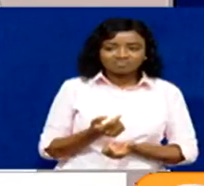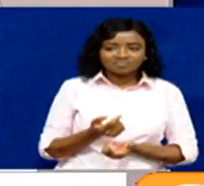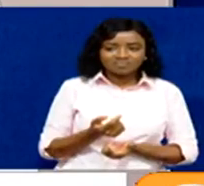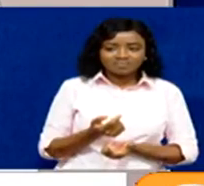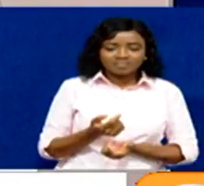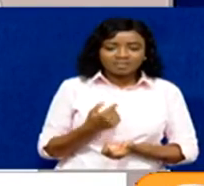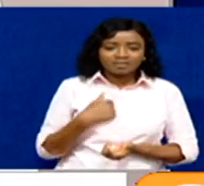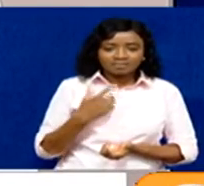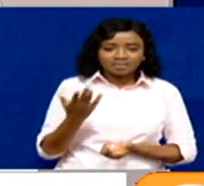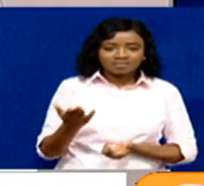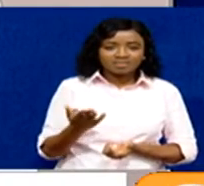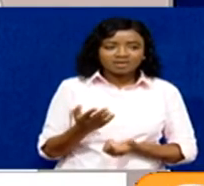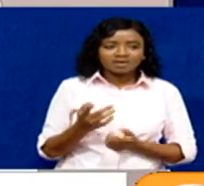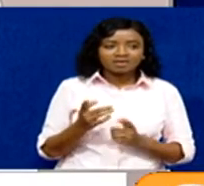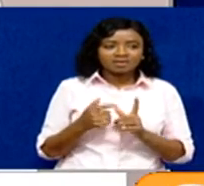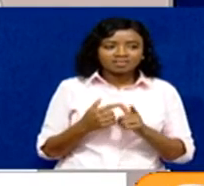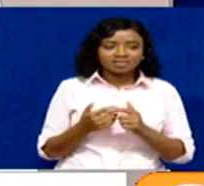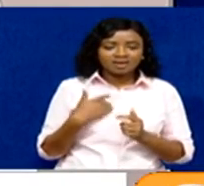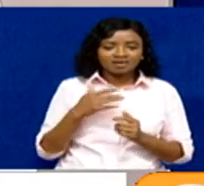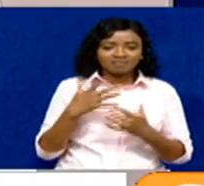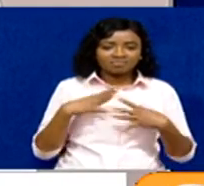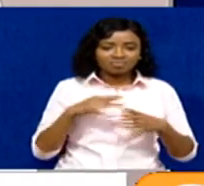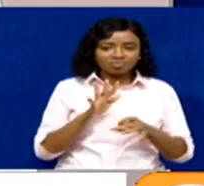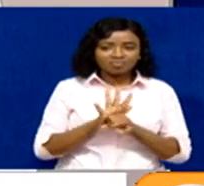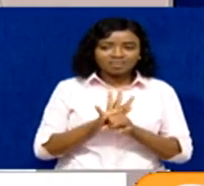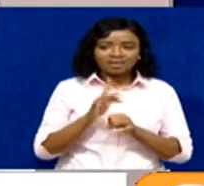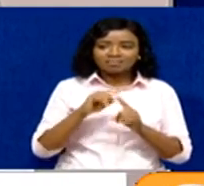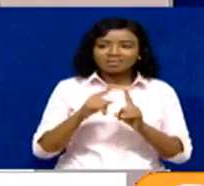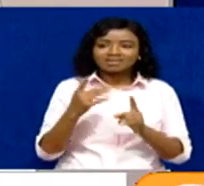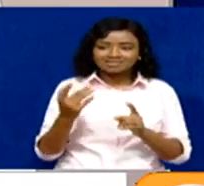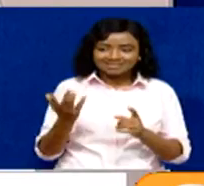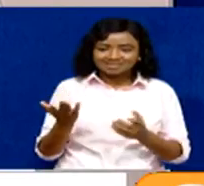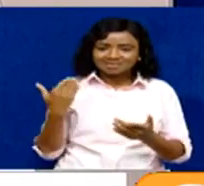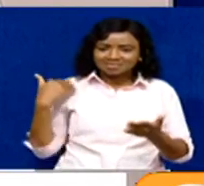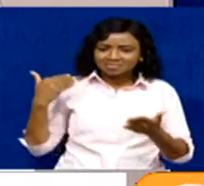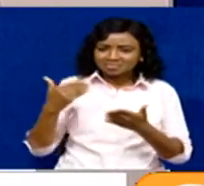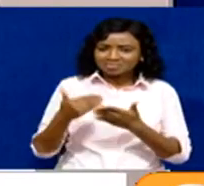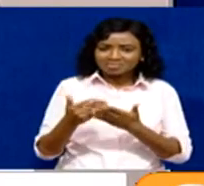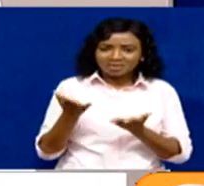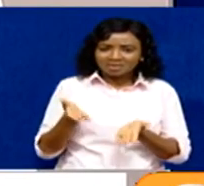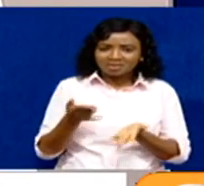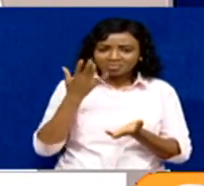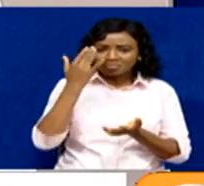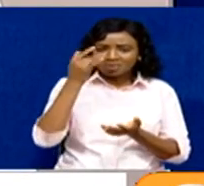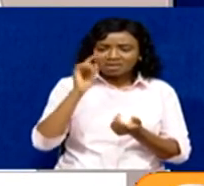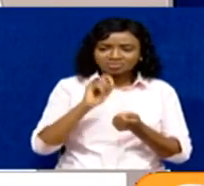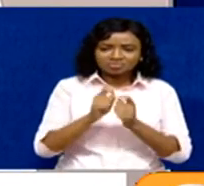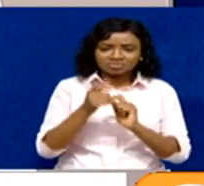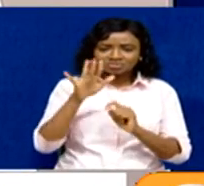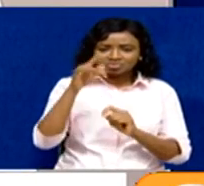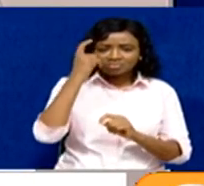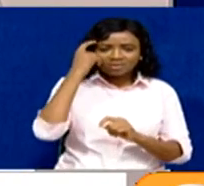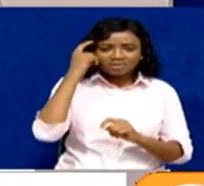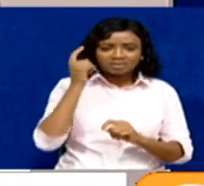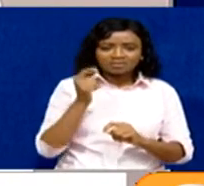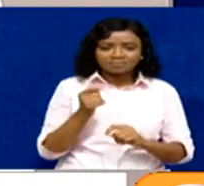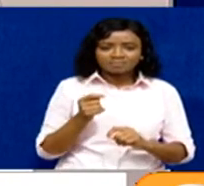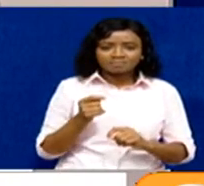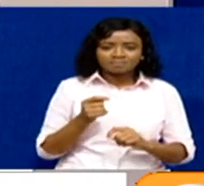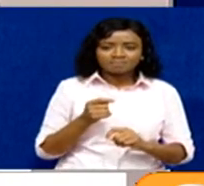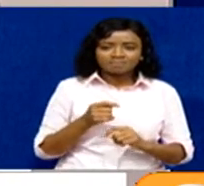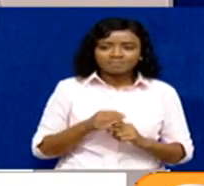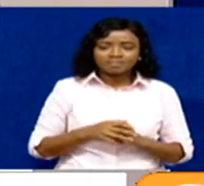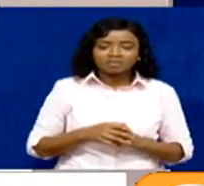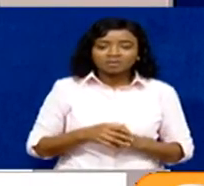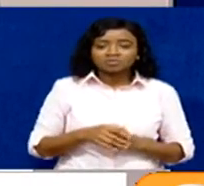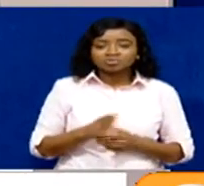well. Yeah. So fast forward to today, why did you yes, change your mind? Precisely. That's where I'm coming to now. Yeah. So this is something